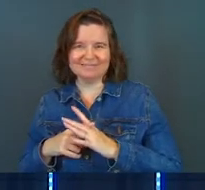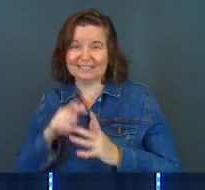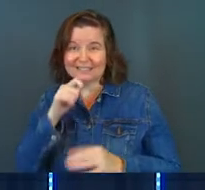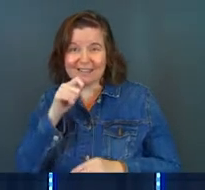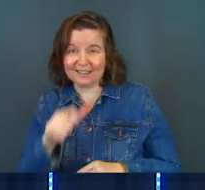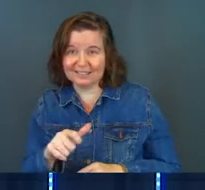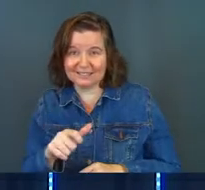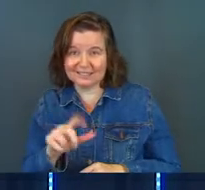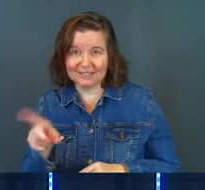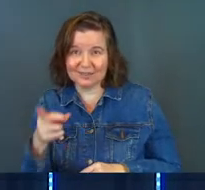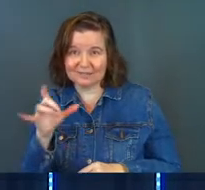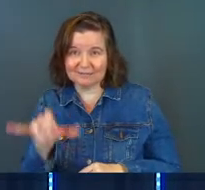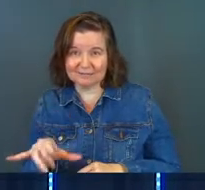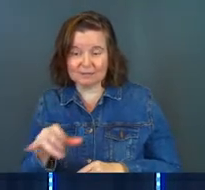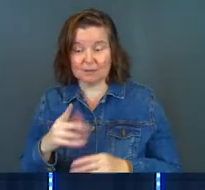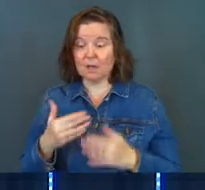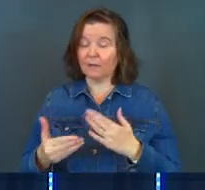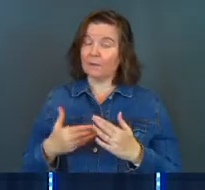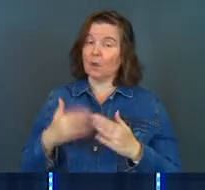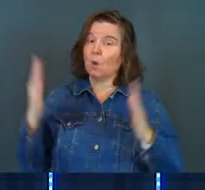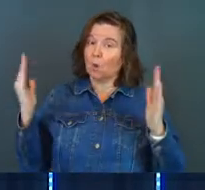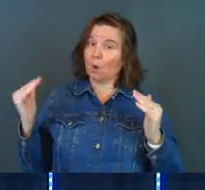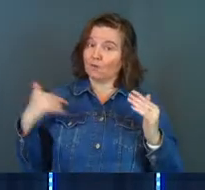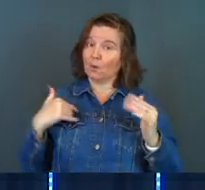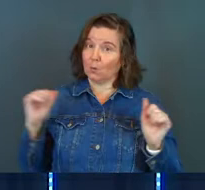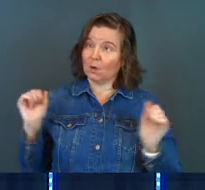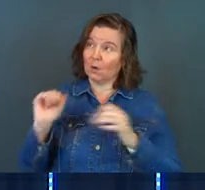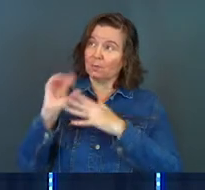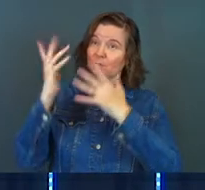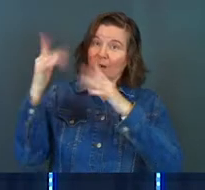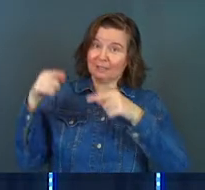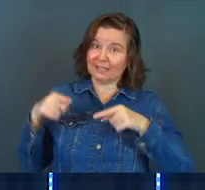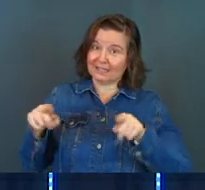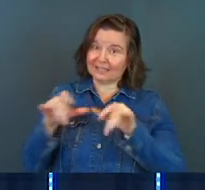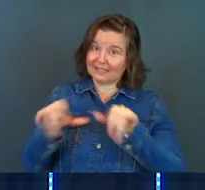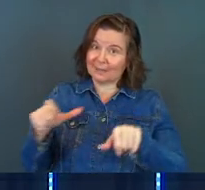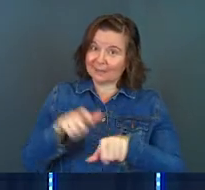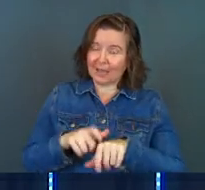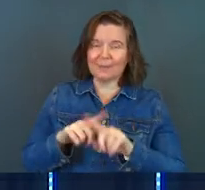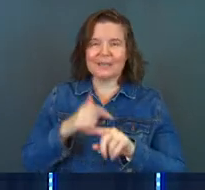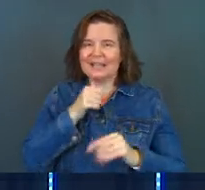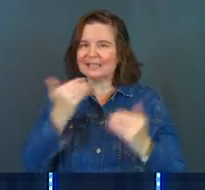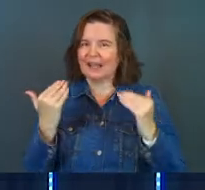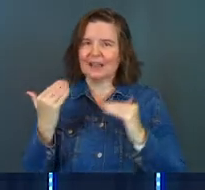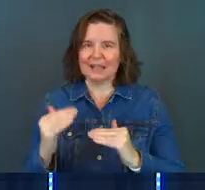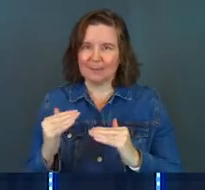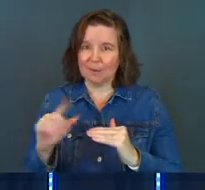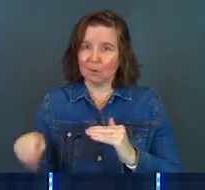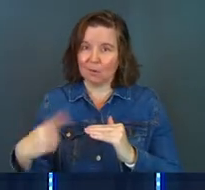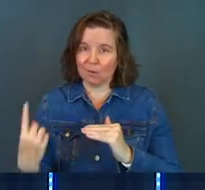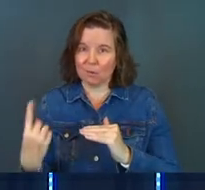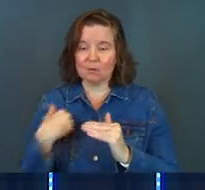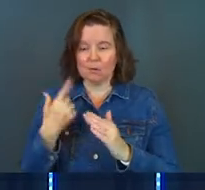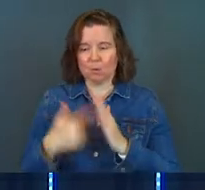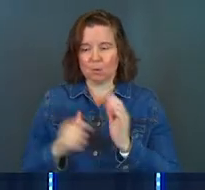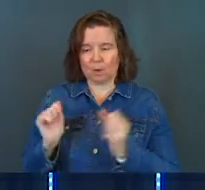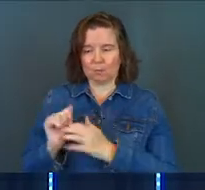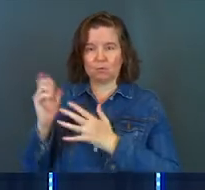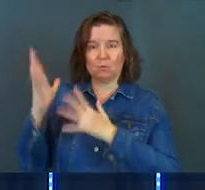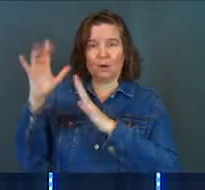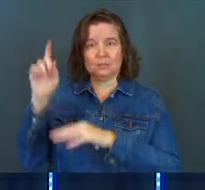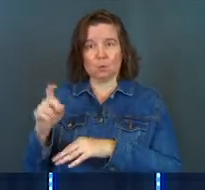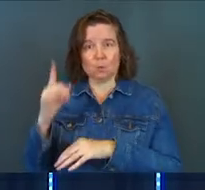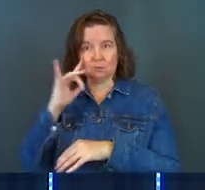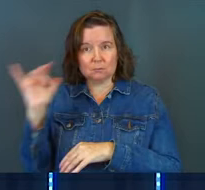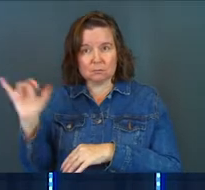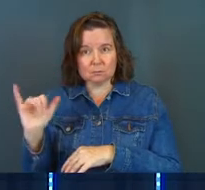not. Even though hopefully we're praising during that, but that's not the limitation of what praise is